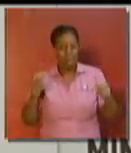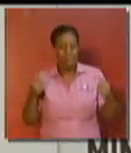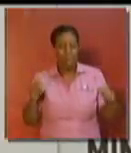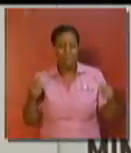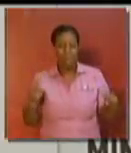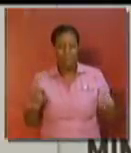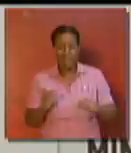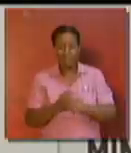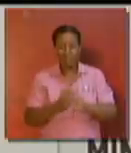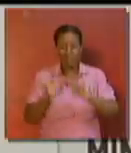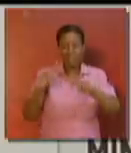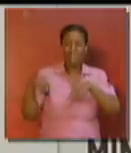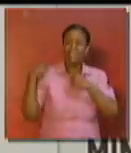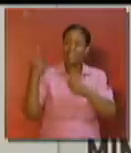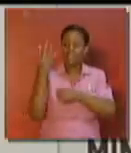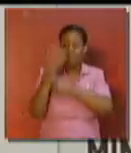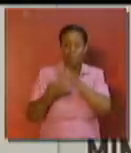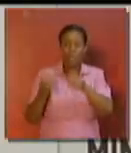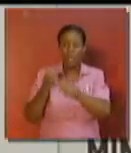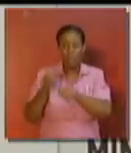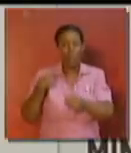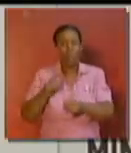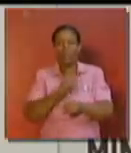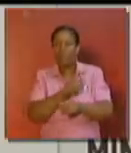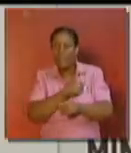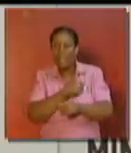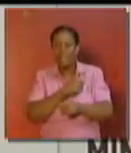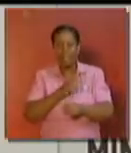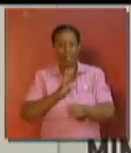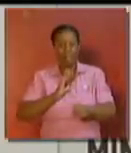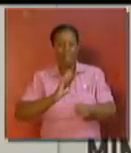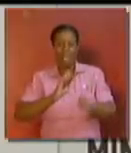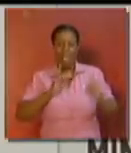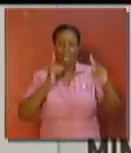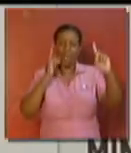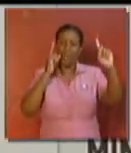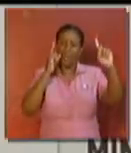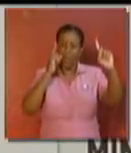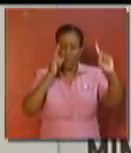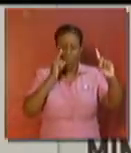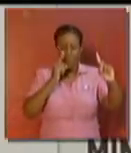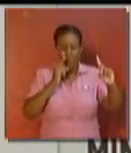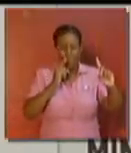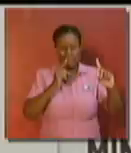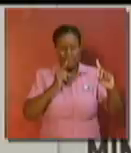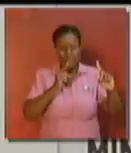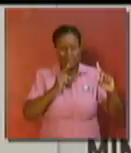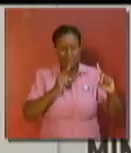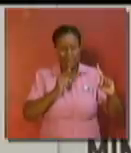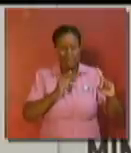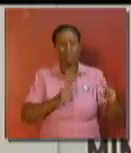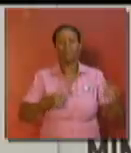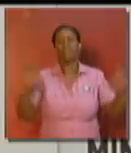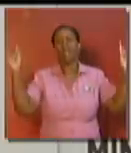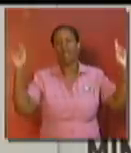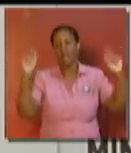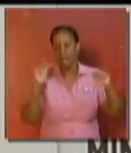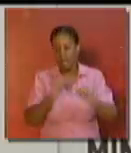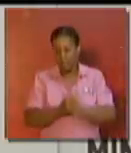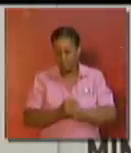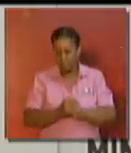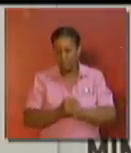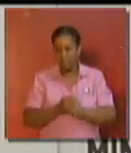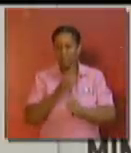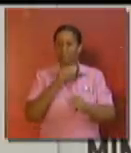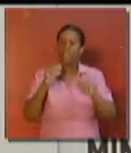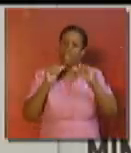with that start, I'd just like to go into some of the frequently asked questions that we are getting, and I'll just phrase